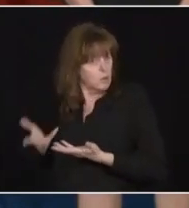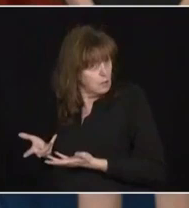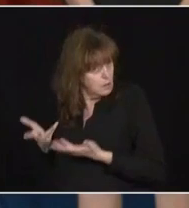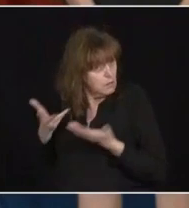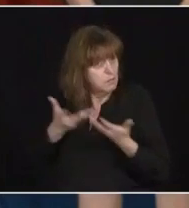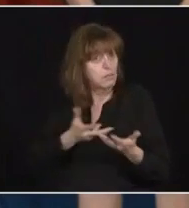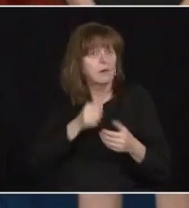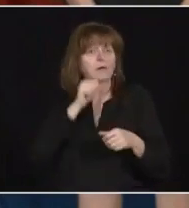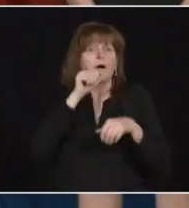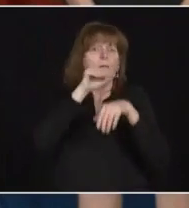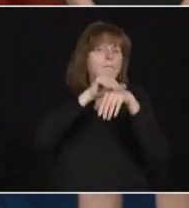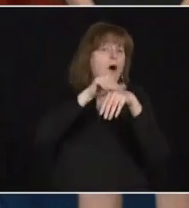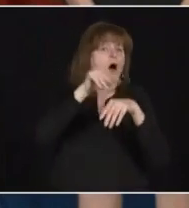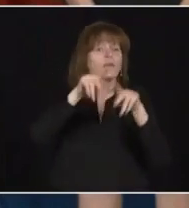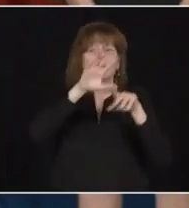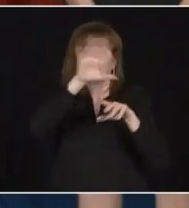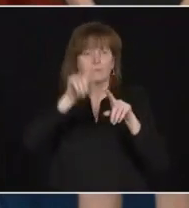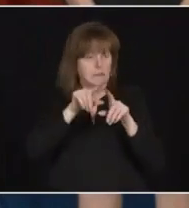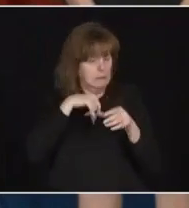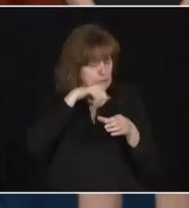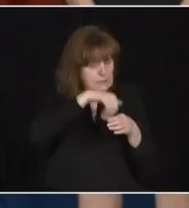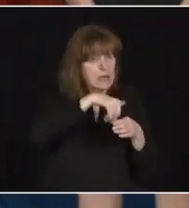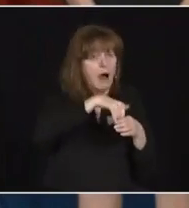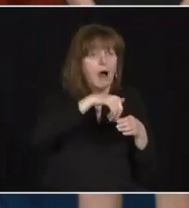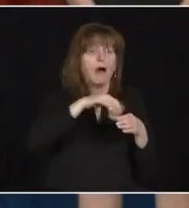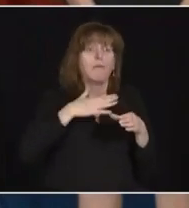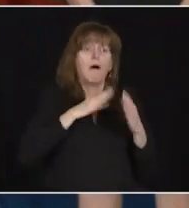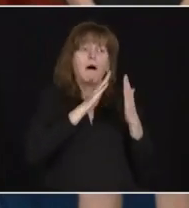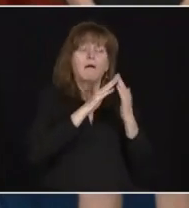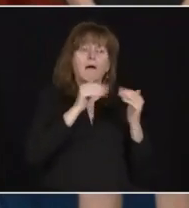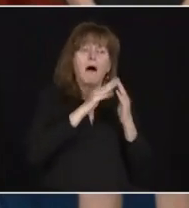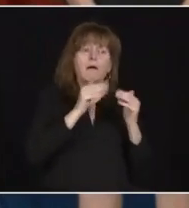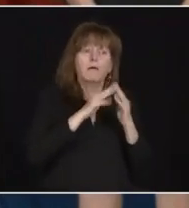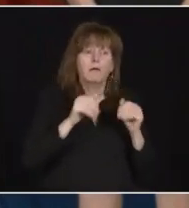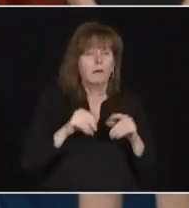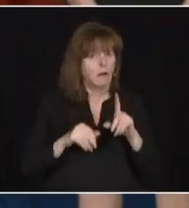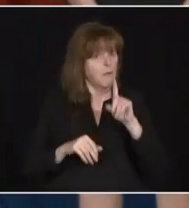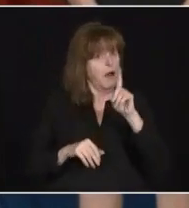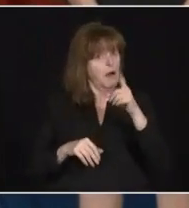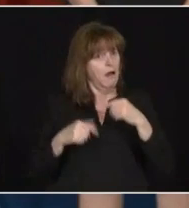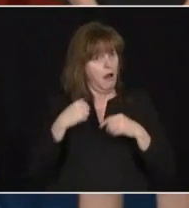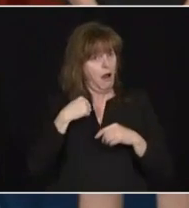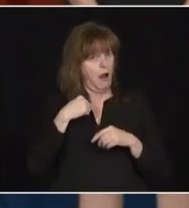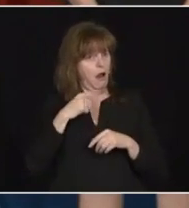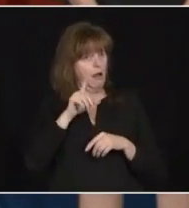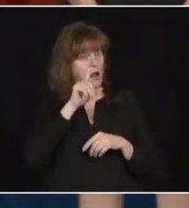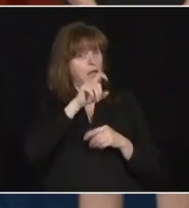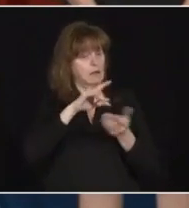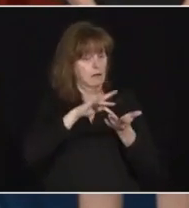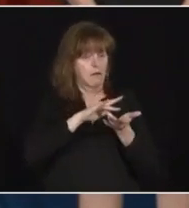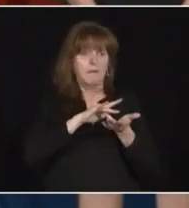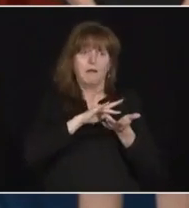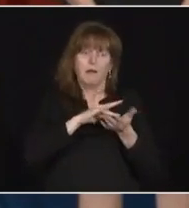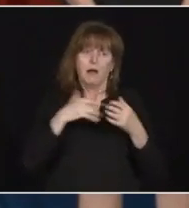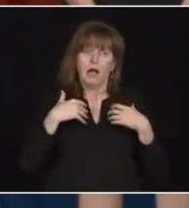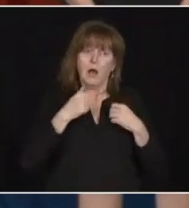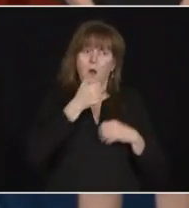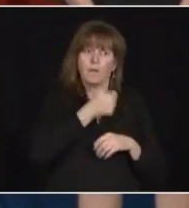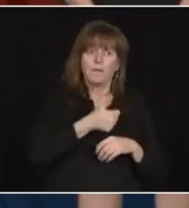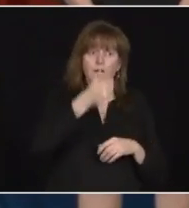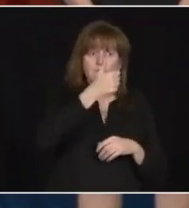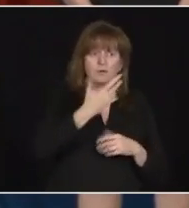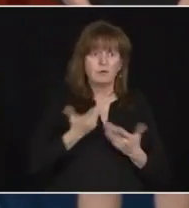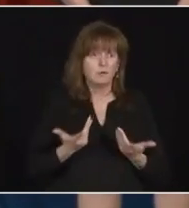and then leave. And the chief medical officer of health, when I asked him last week, said that he doesn't really see a problem in that.